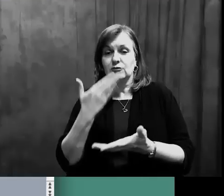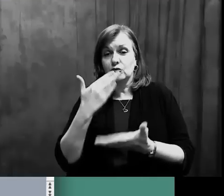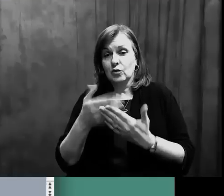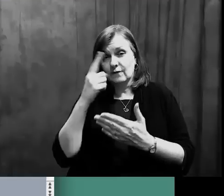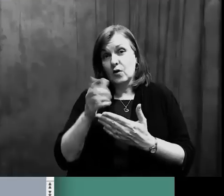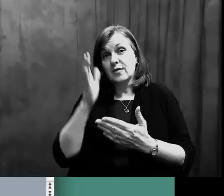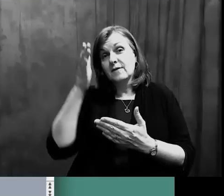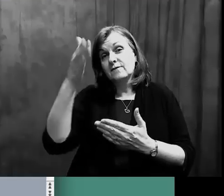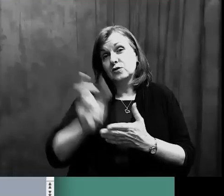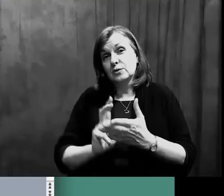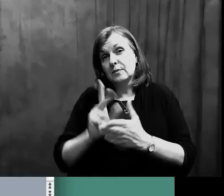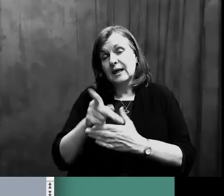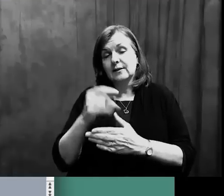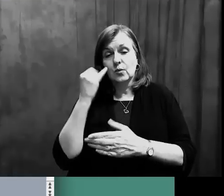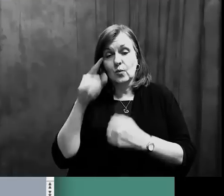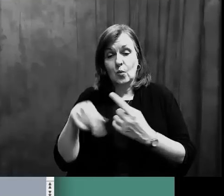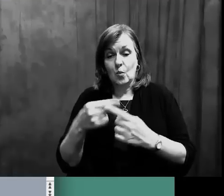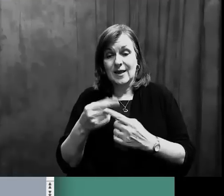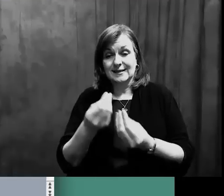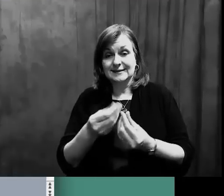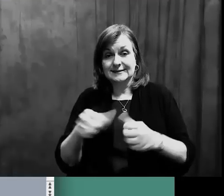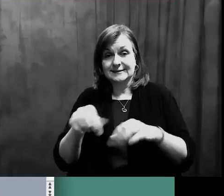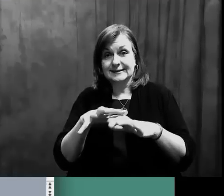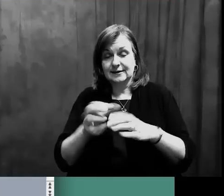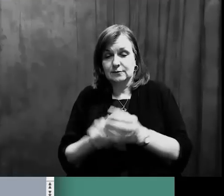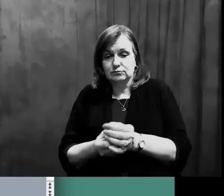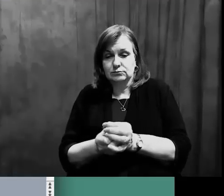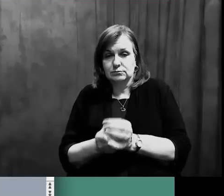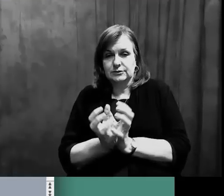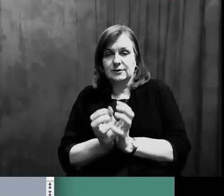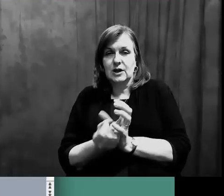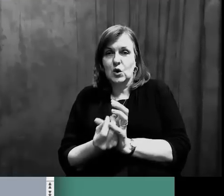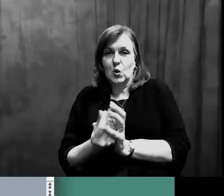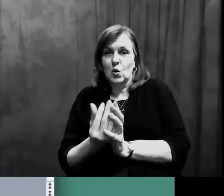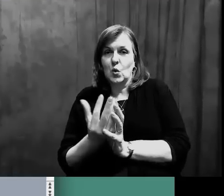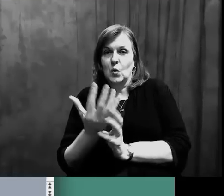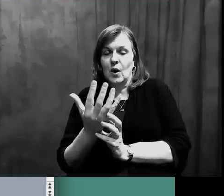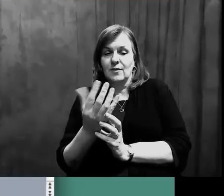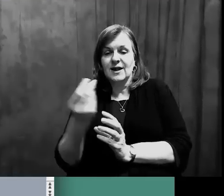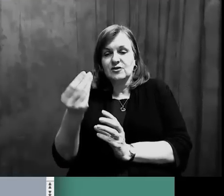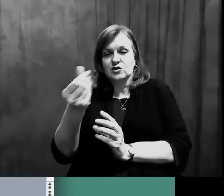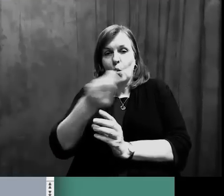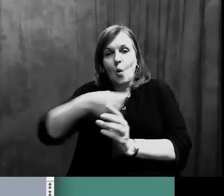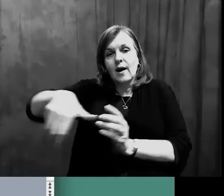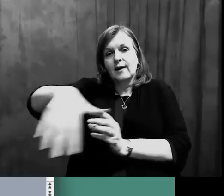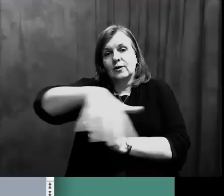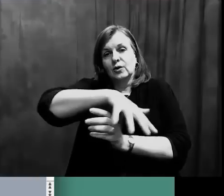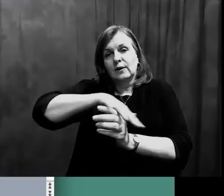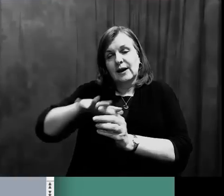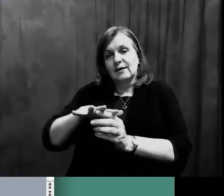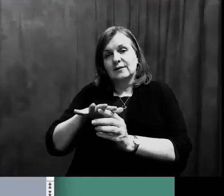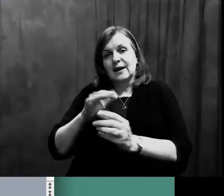seed and to the future plant, not to the seed itself. But when that seed germinates, the